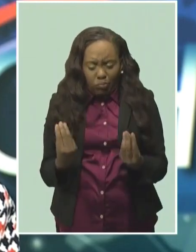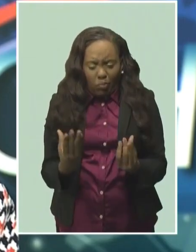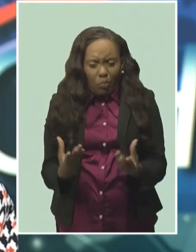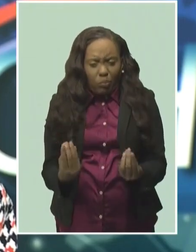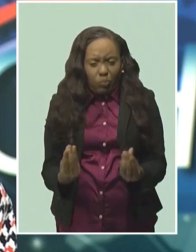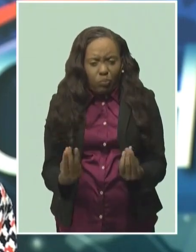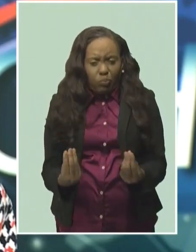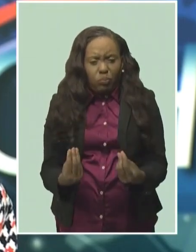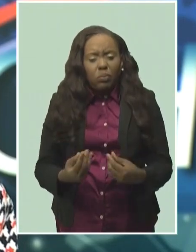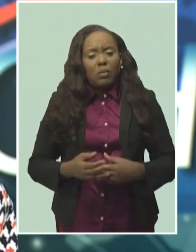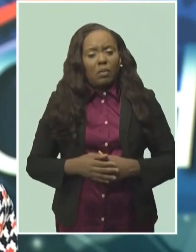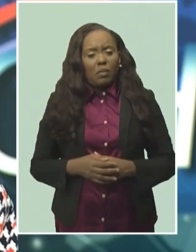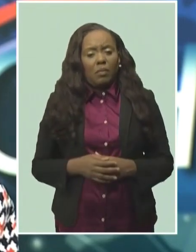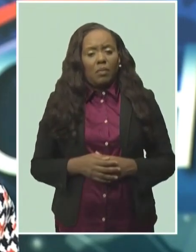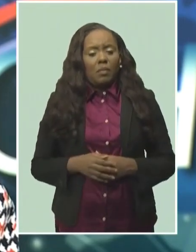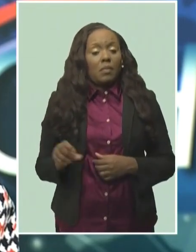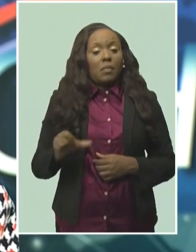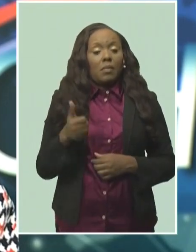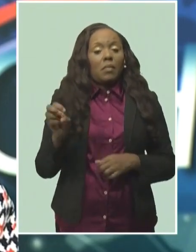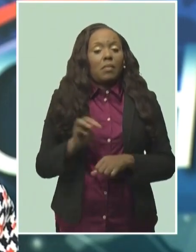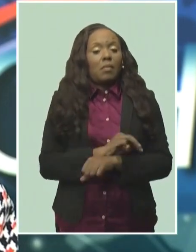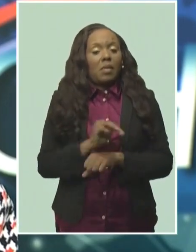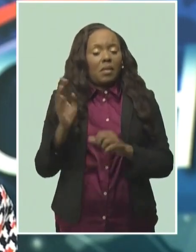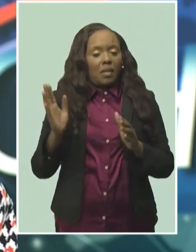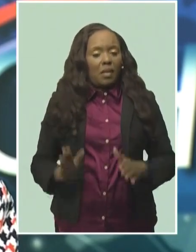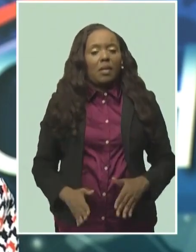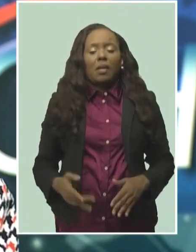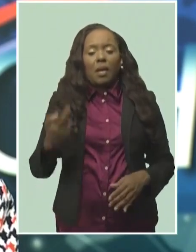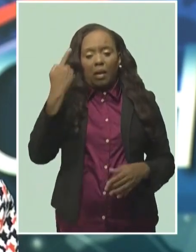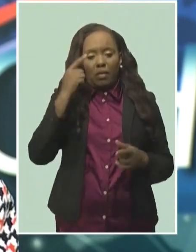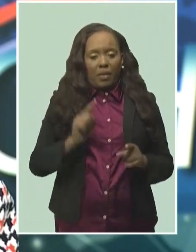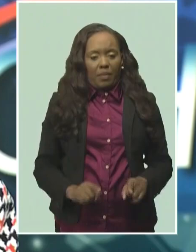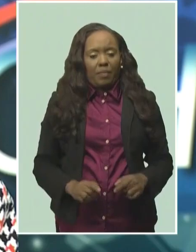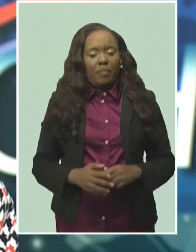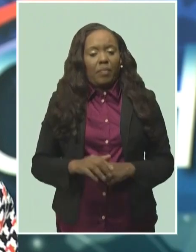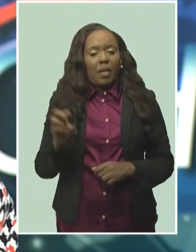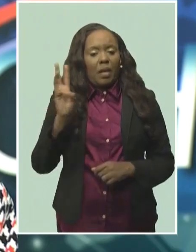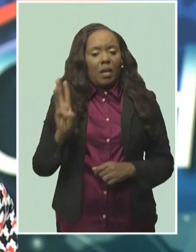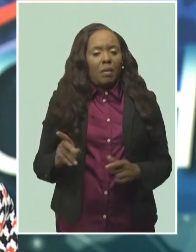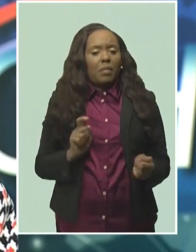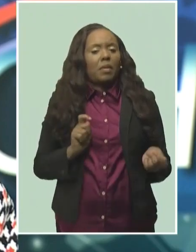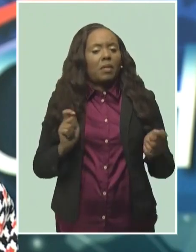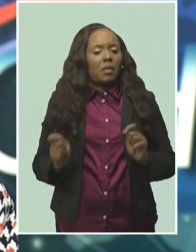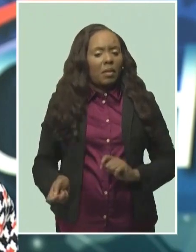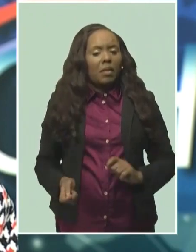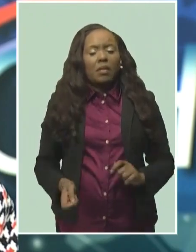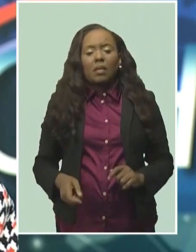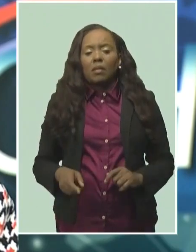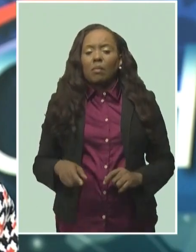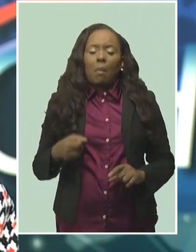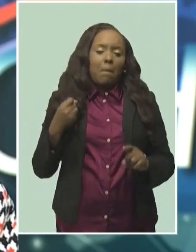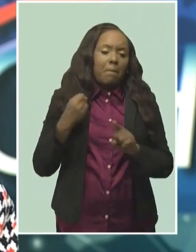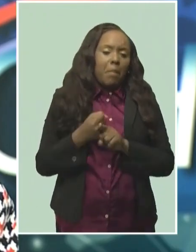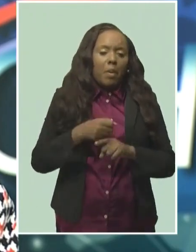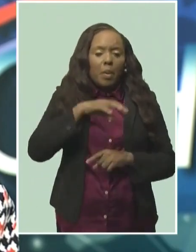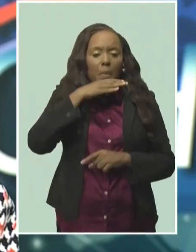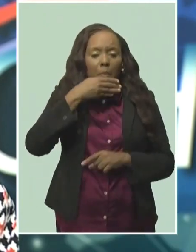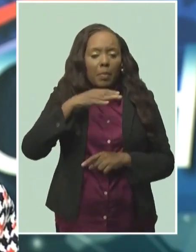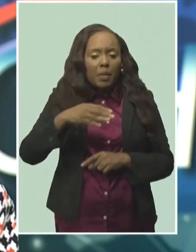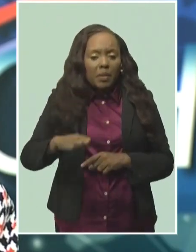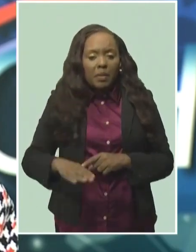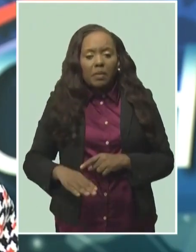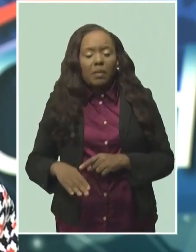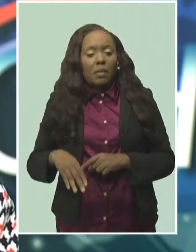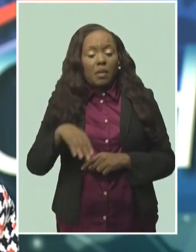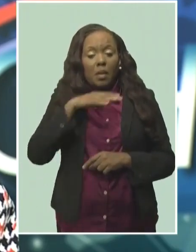echoed by Senior Minister and Minister of Foreign Affairs Kerry Simmons. He says the impact of climate change is real, noting beaches on